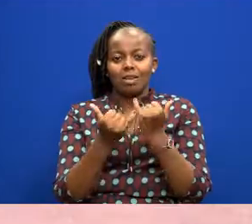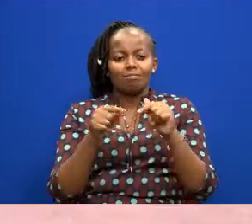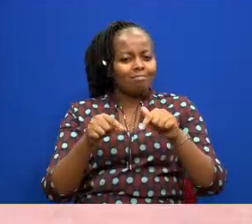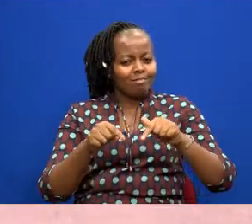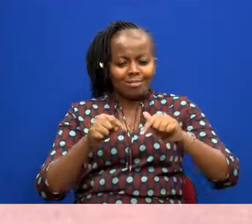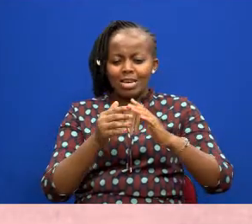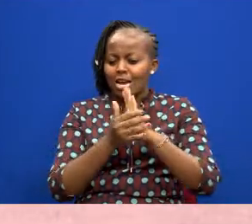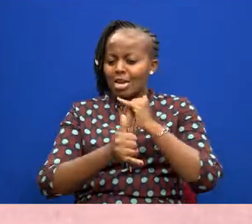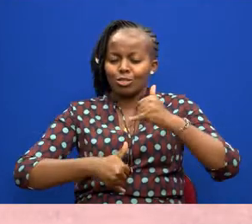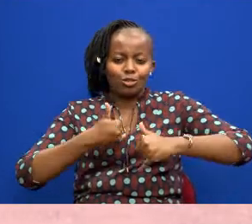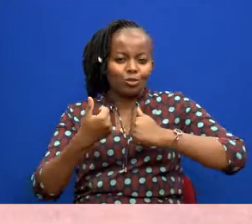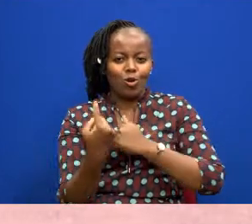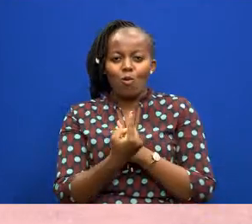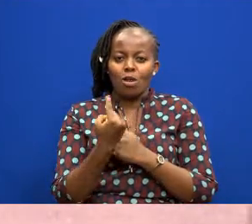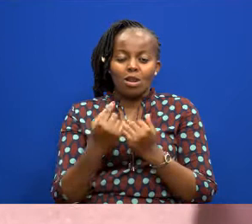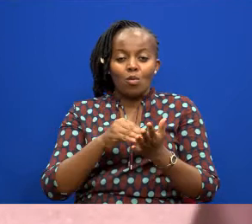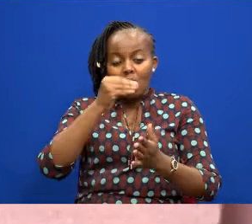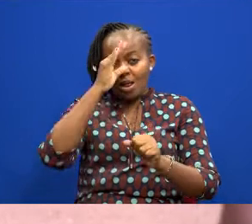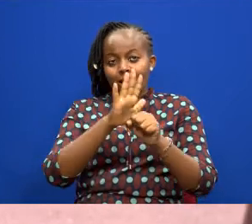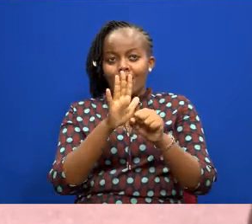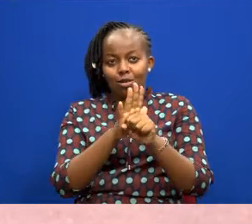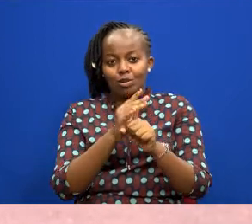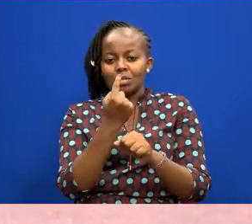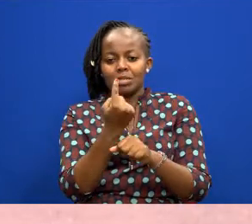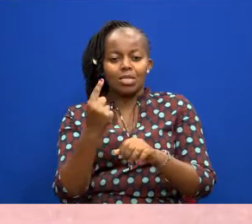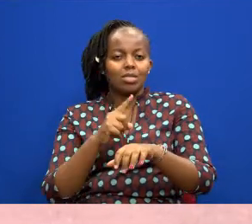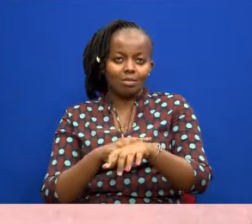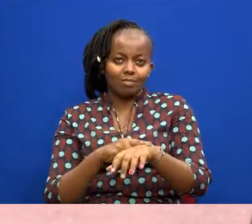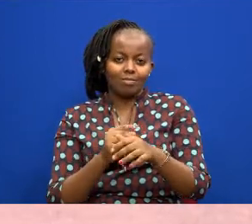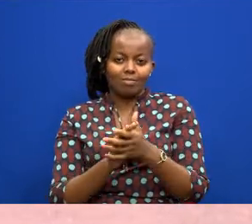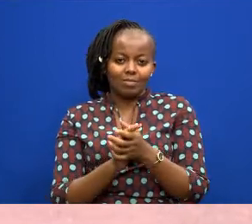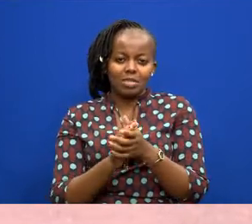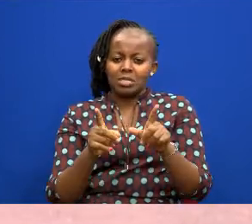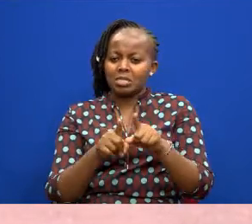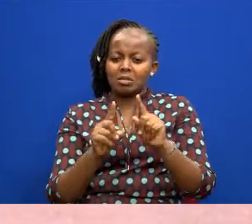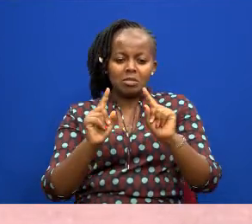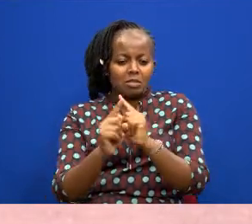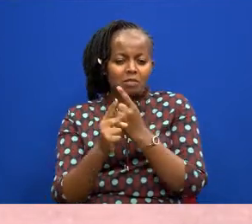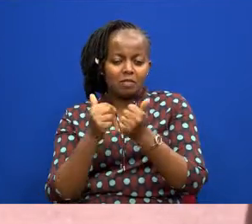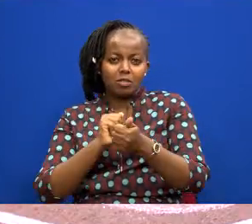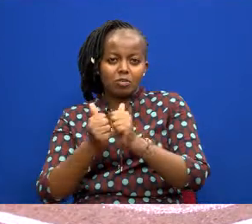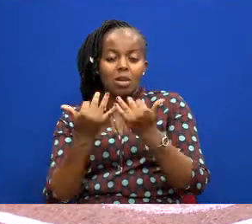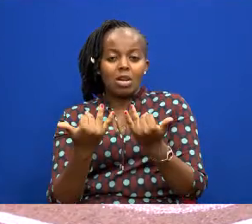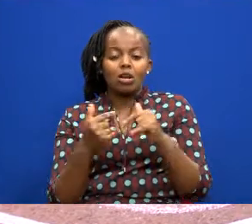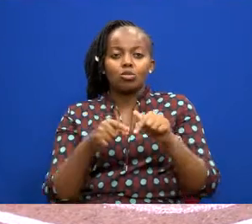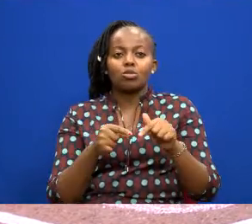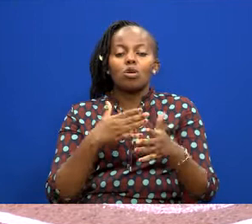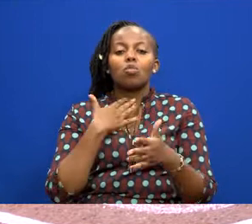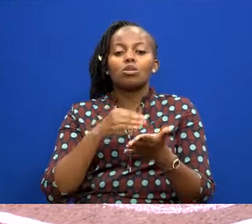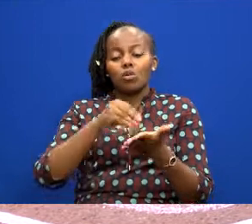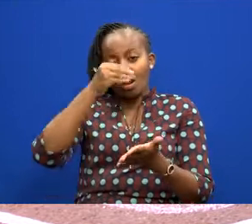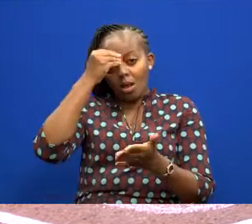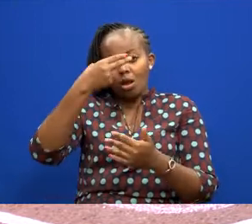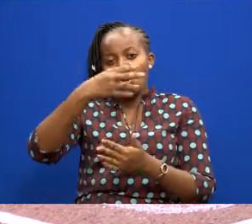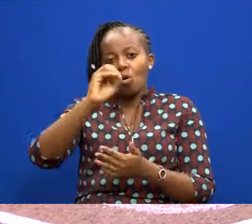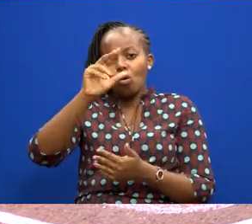skills. Hapa ni kujibamba tu na skills. We are learning a lot each and every day and different sports. So today we are going to learn